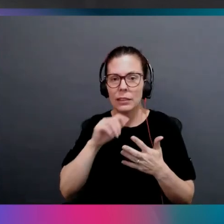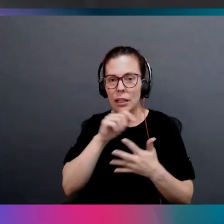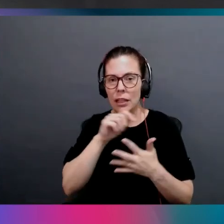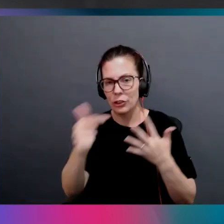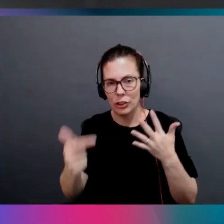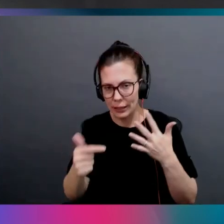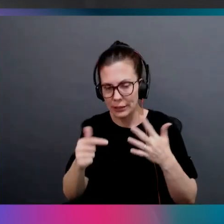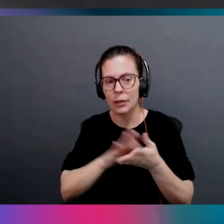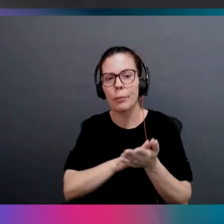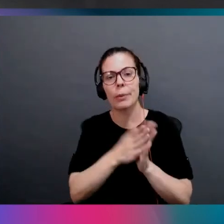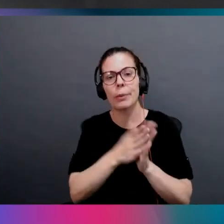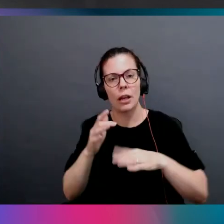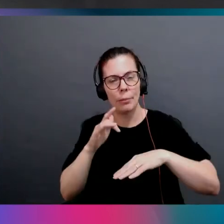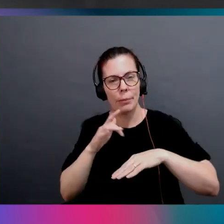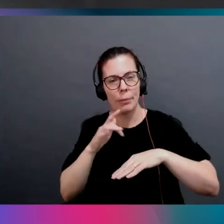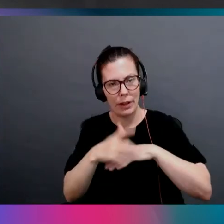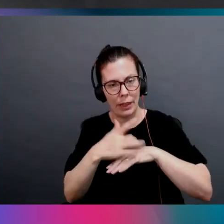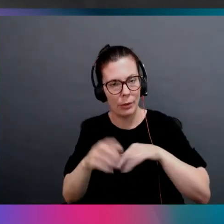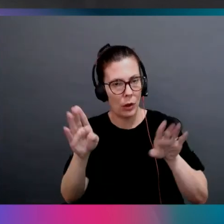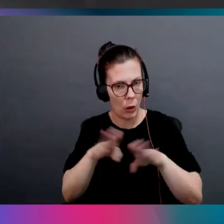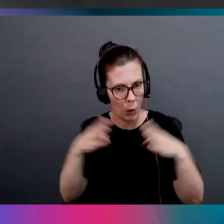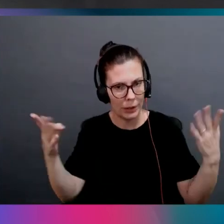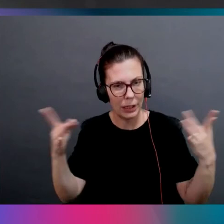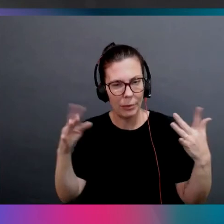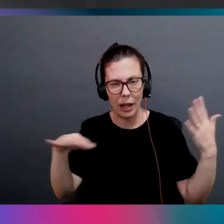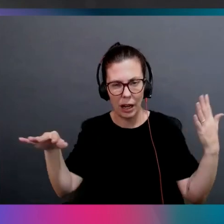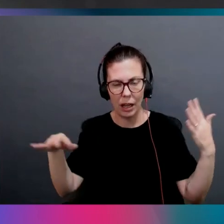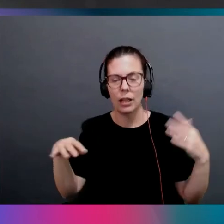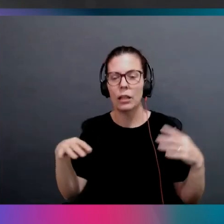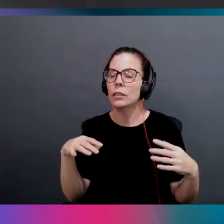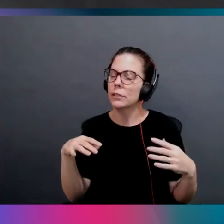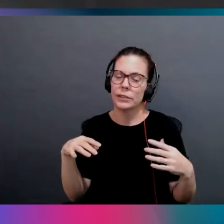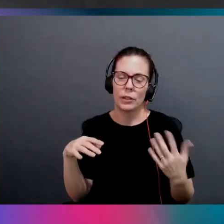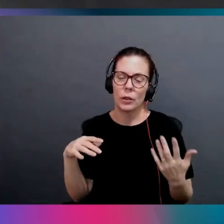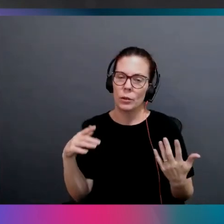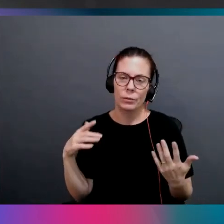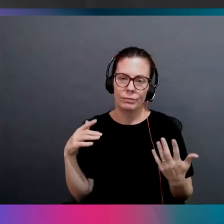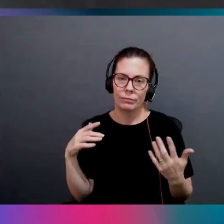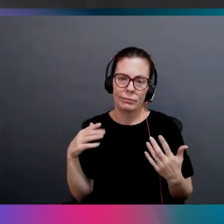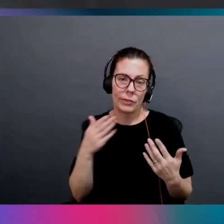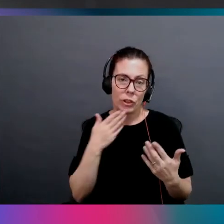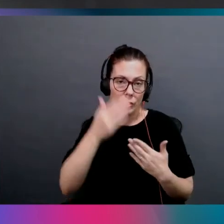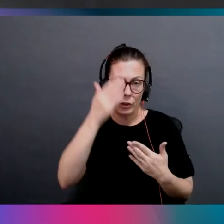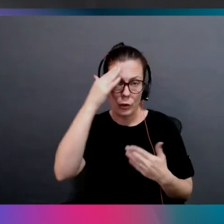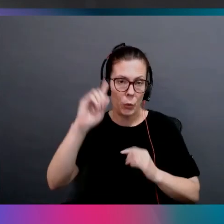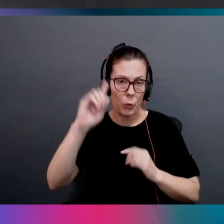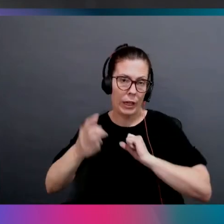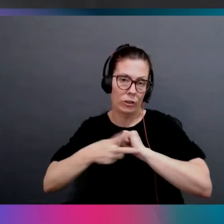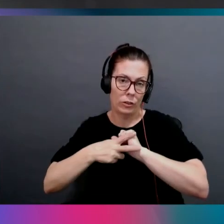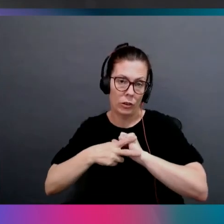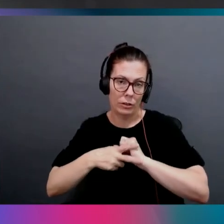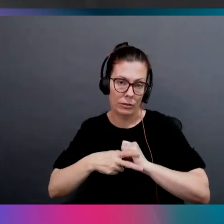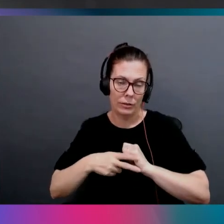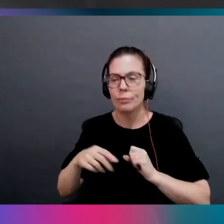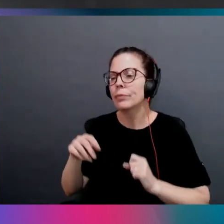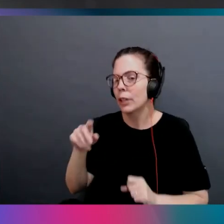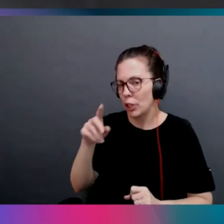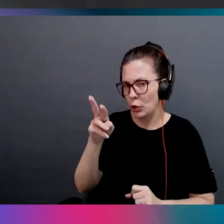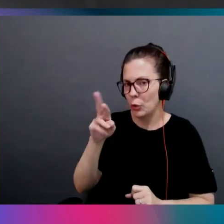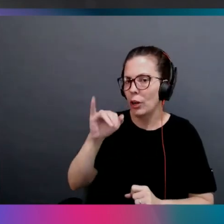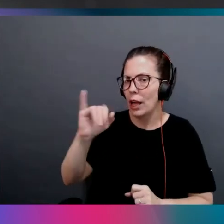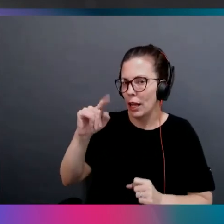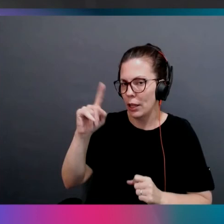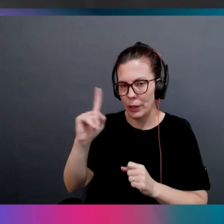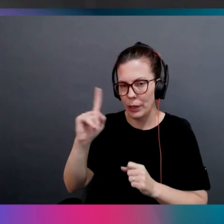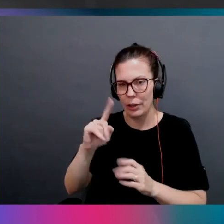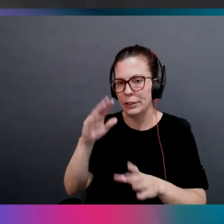and be able to, so I have to do all that stuff. So it's just good to know where it's at, right? You get the URI of where it's at, and then it